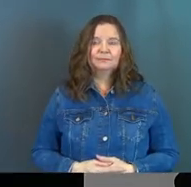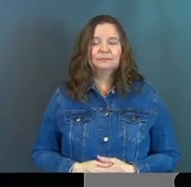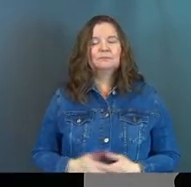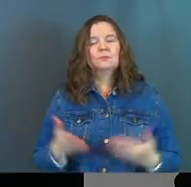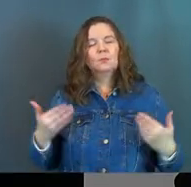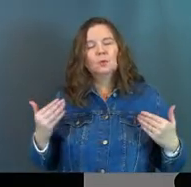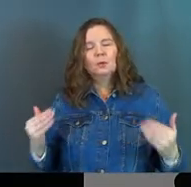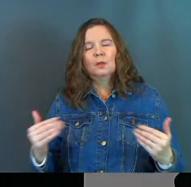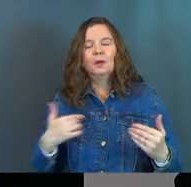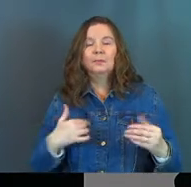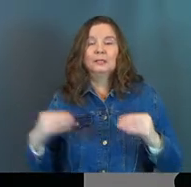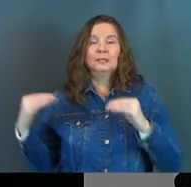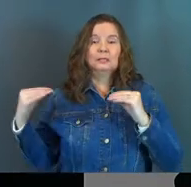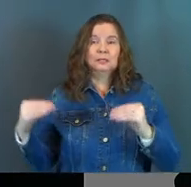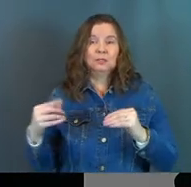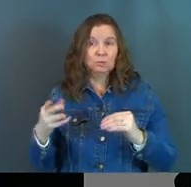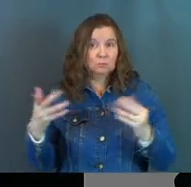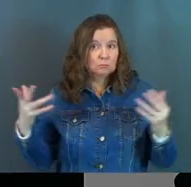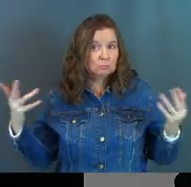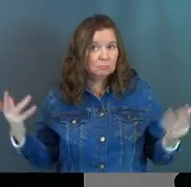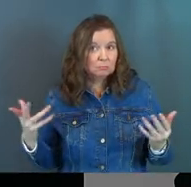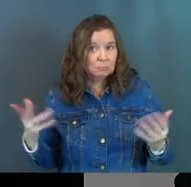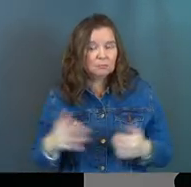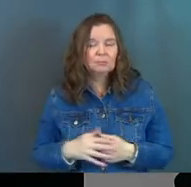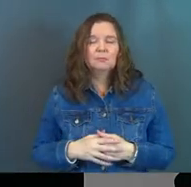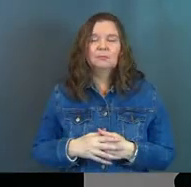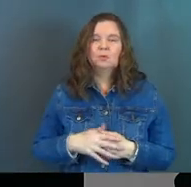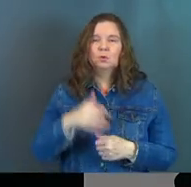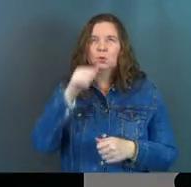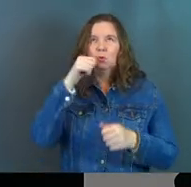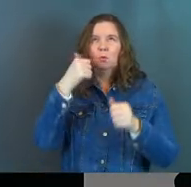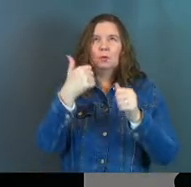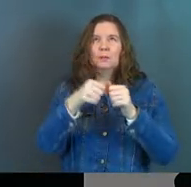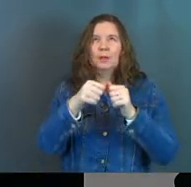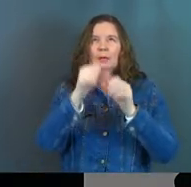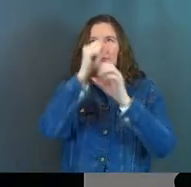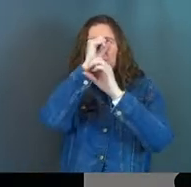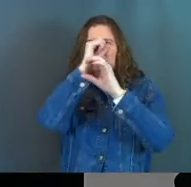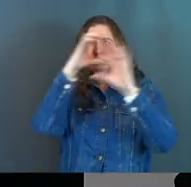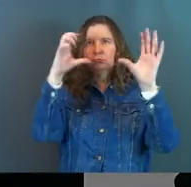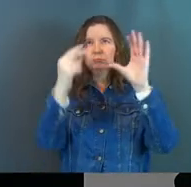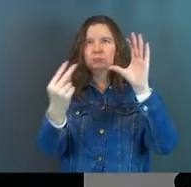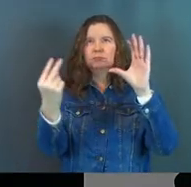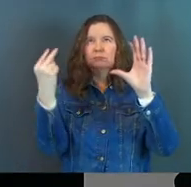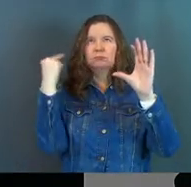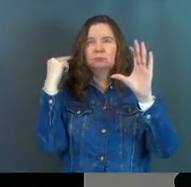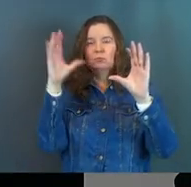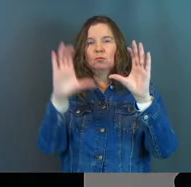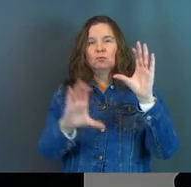Would you allow me to teach you what it is to remember the cross of Christ?